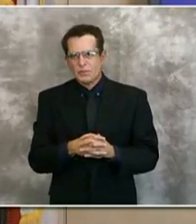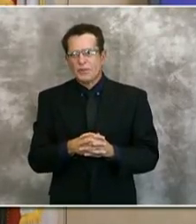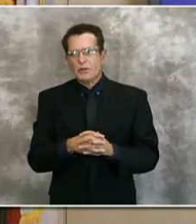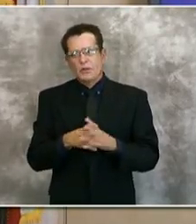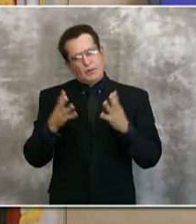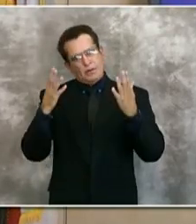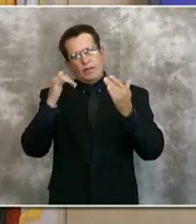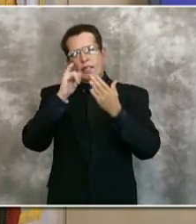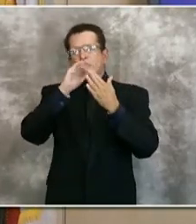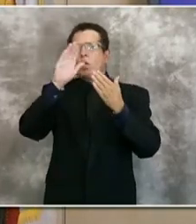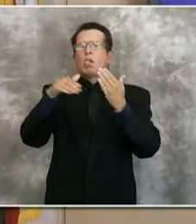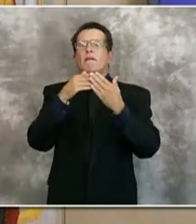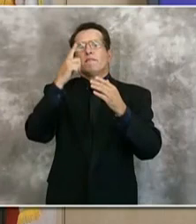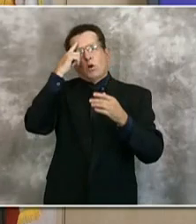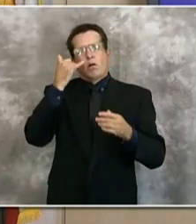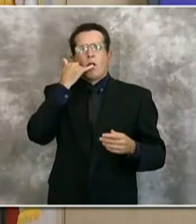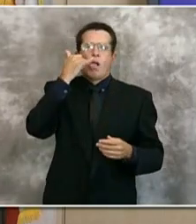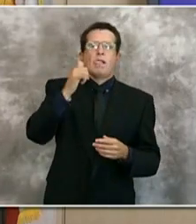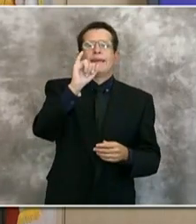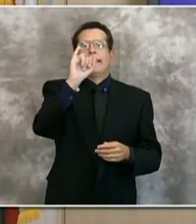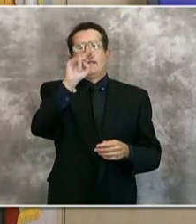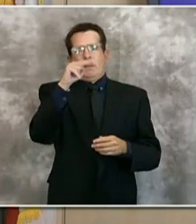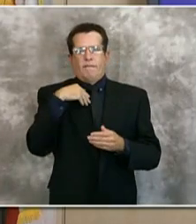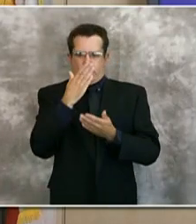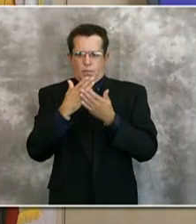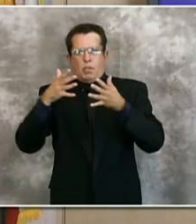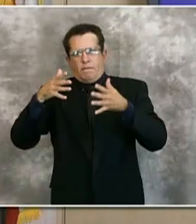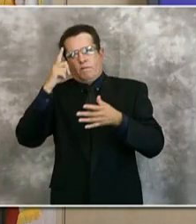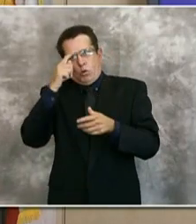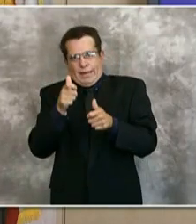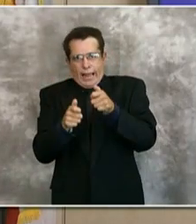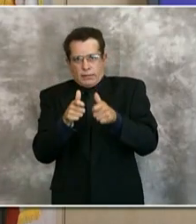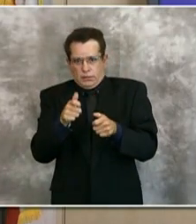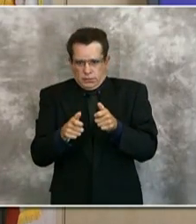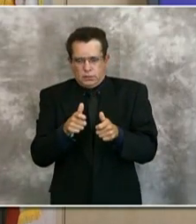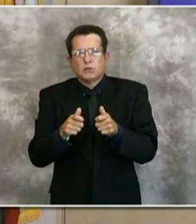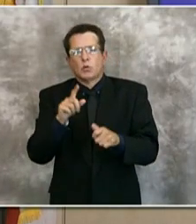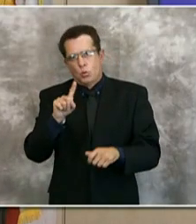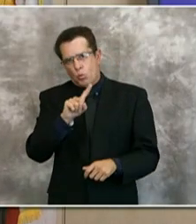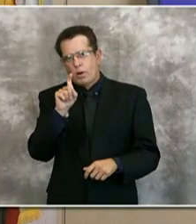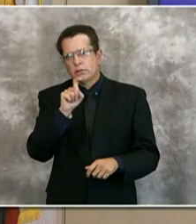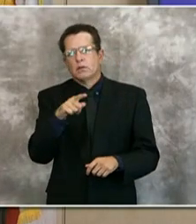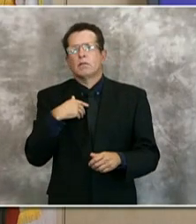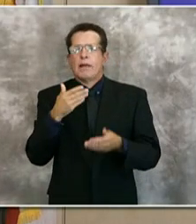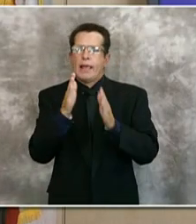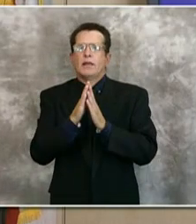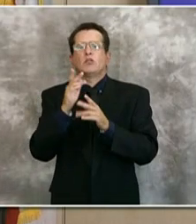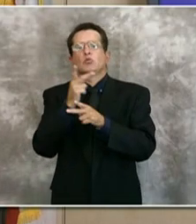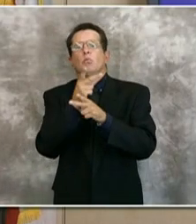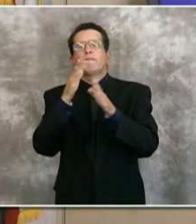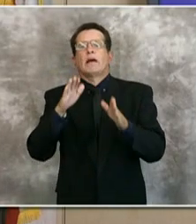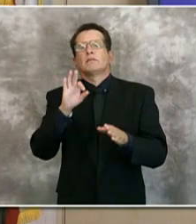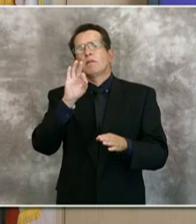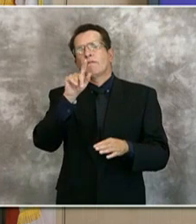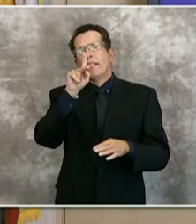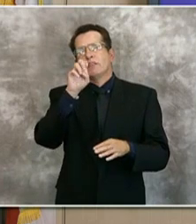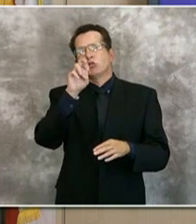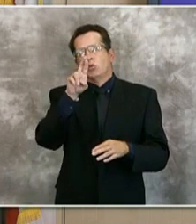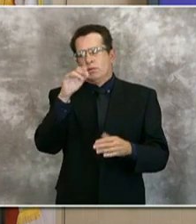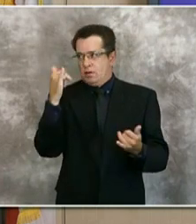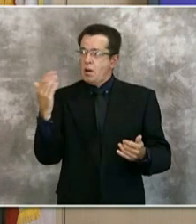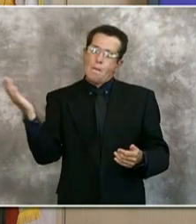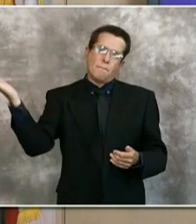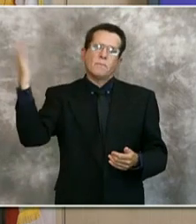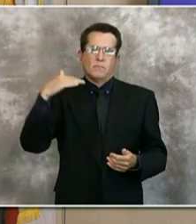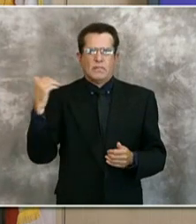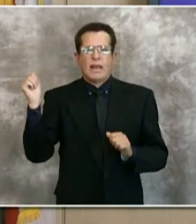That completes our call-in questions. We do have a couple of text questions. The first one I'm going to ask Supervisor Fletcher if he'd like to come up and respond to.